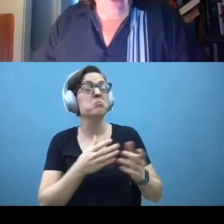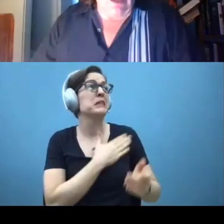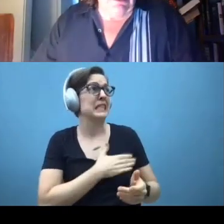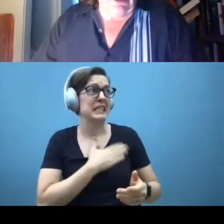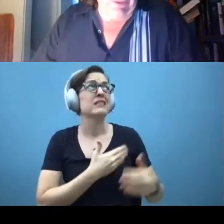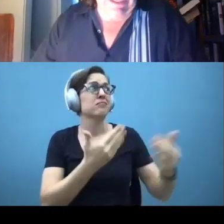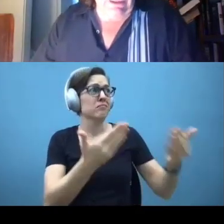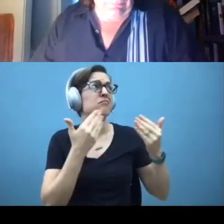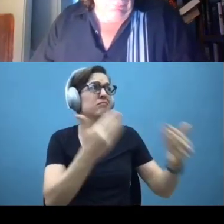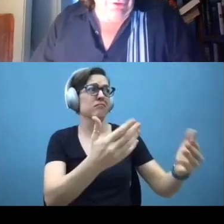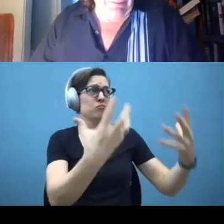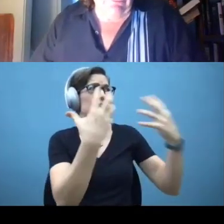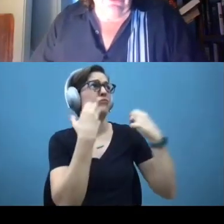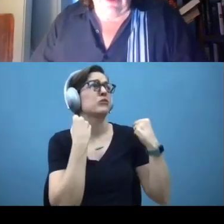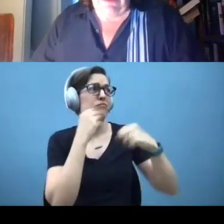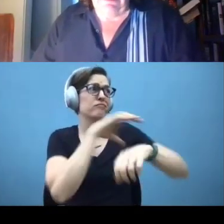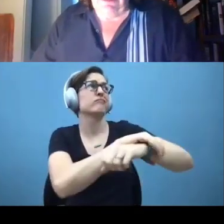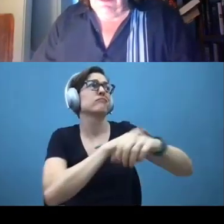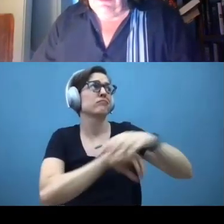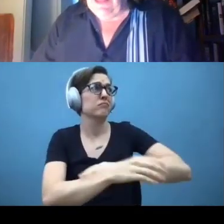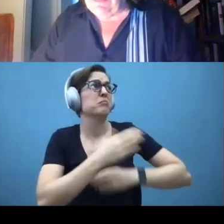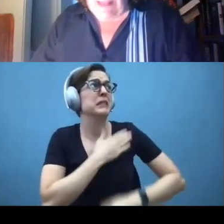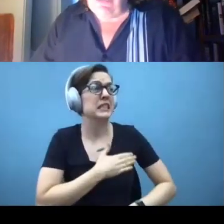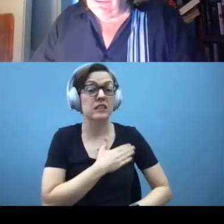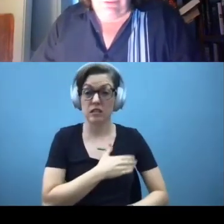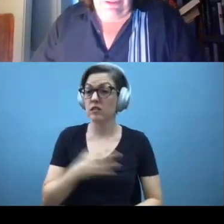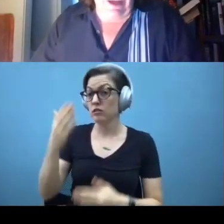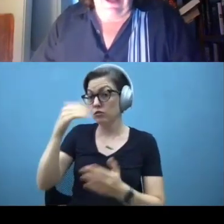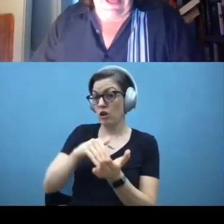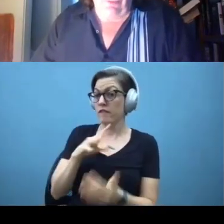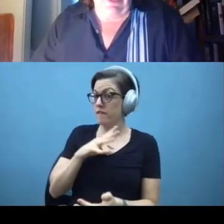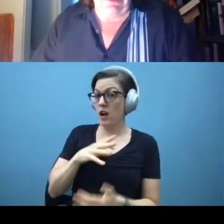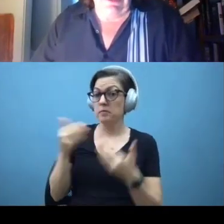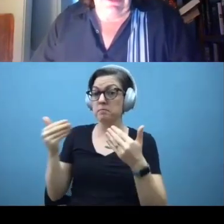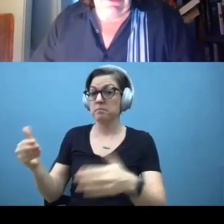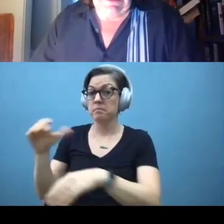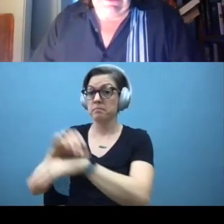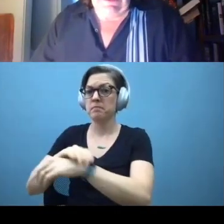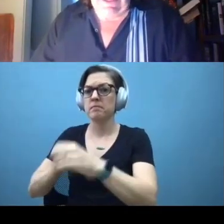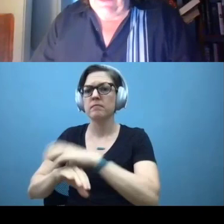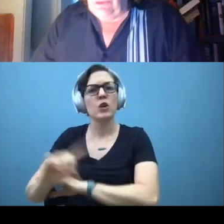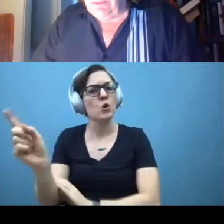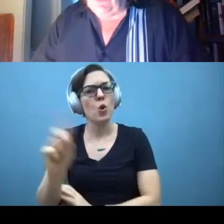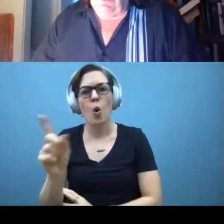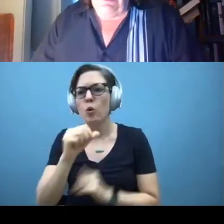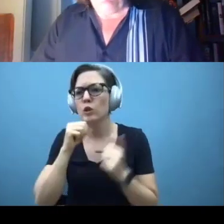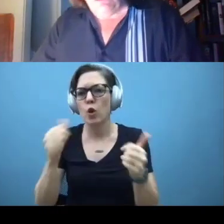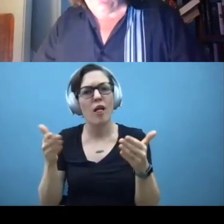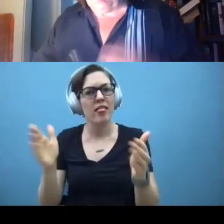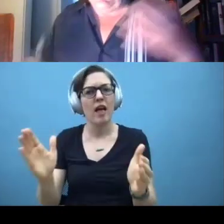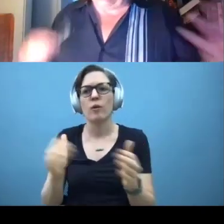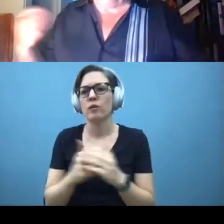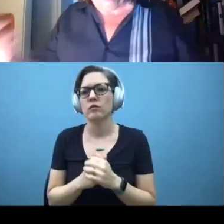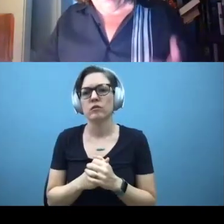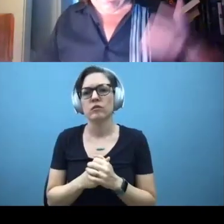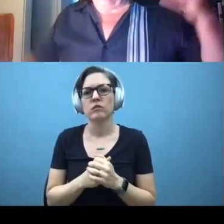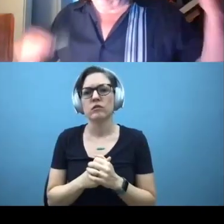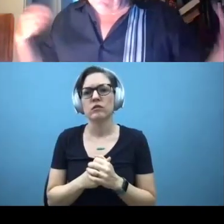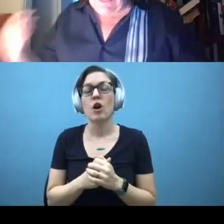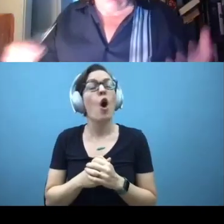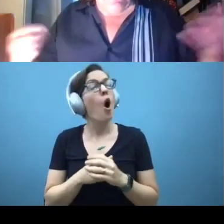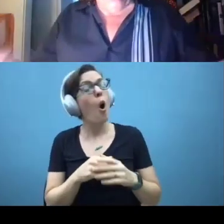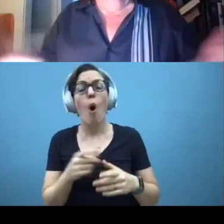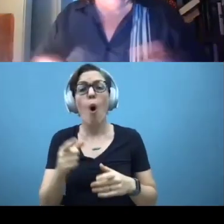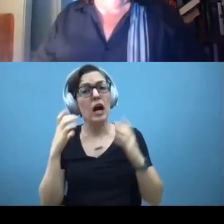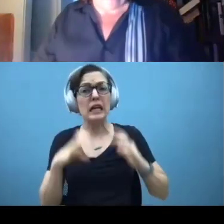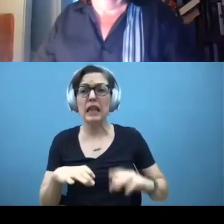and the doctor agreed and put them in restraints. That is absolutely not allowable. You could say, well, that's client-directed care. The